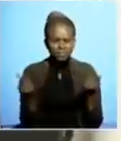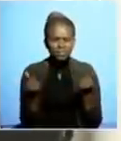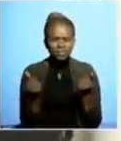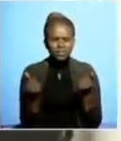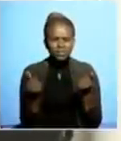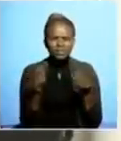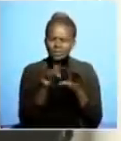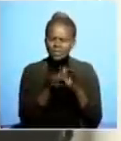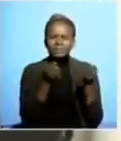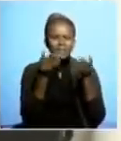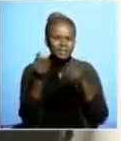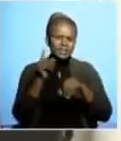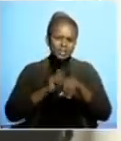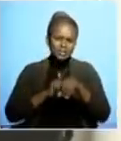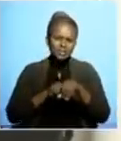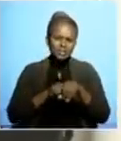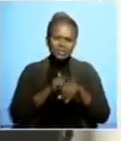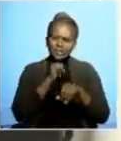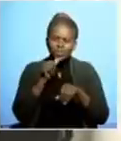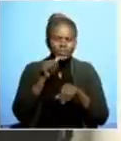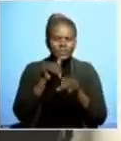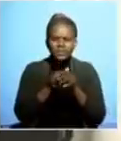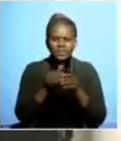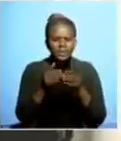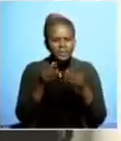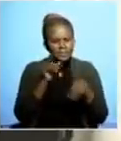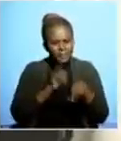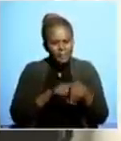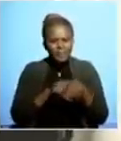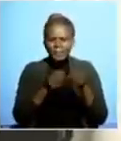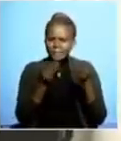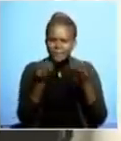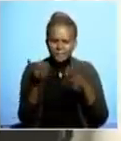many cases. Not in all cases, but in many